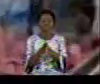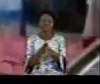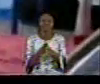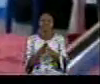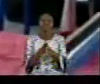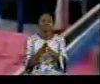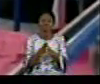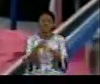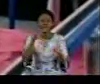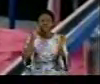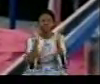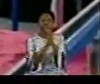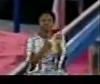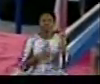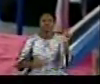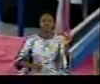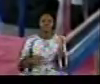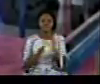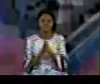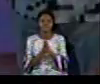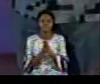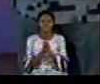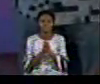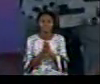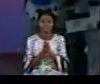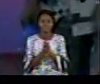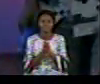praise the lord you may be seated god